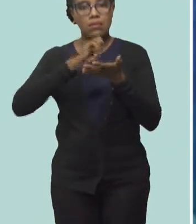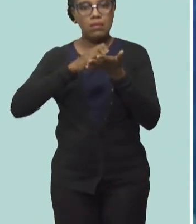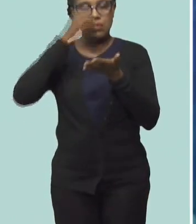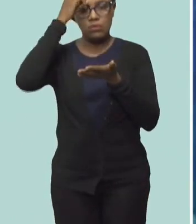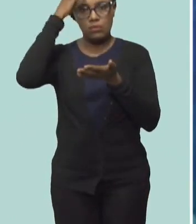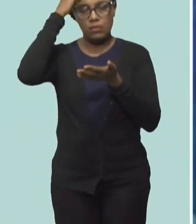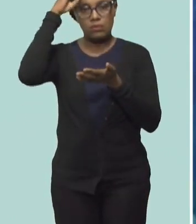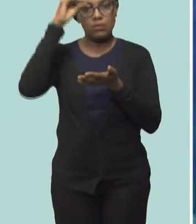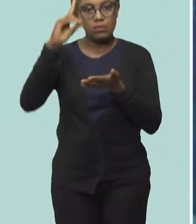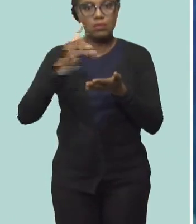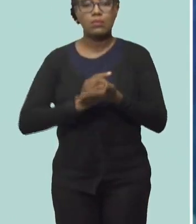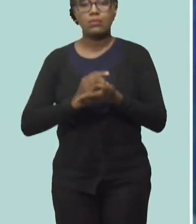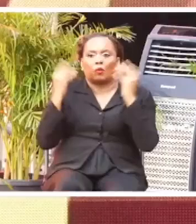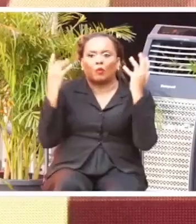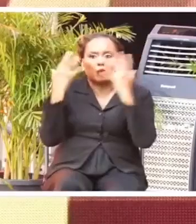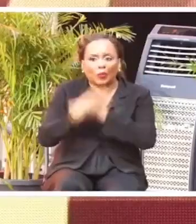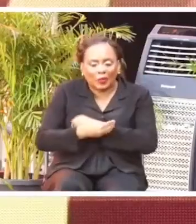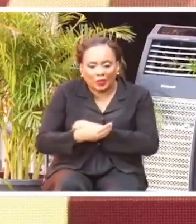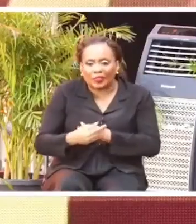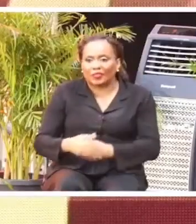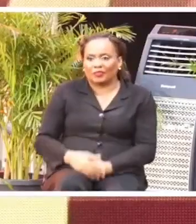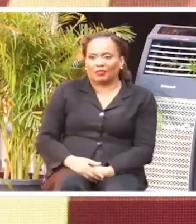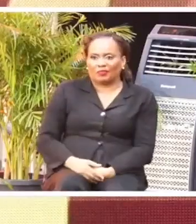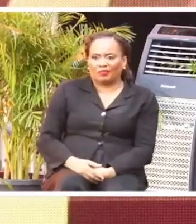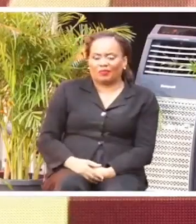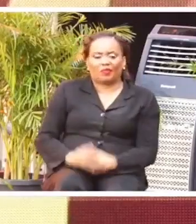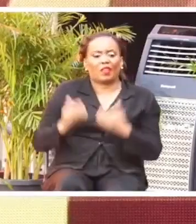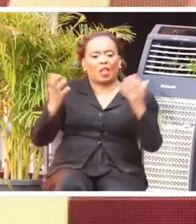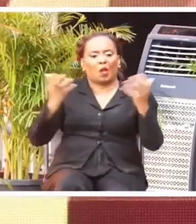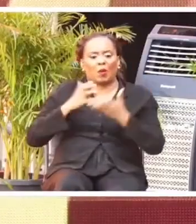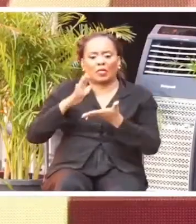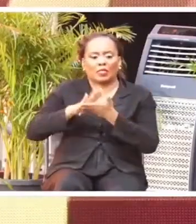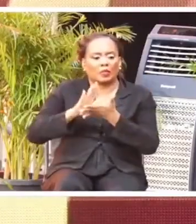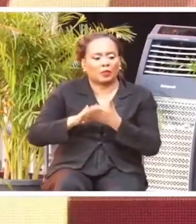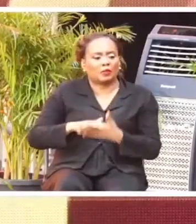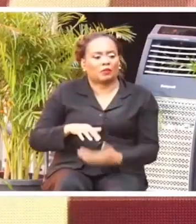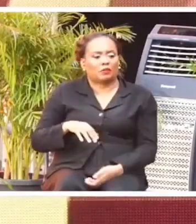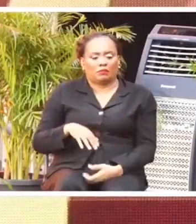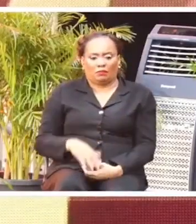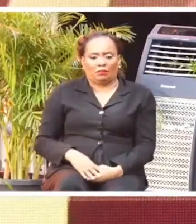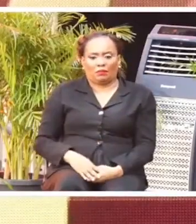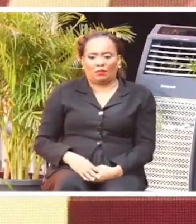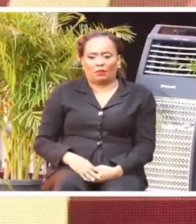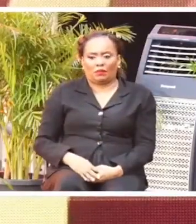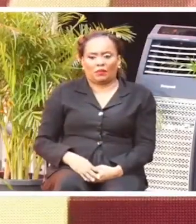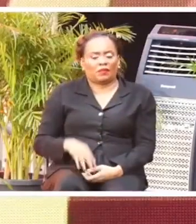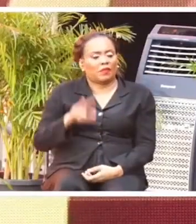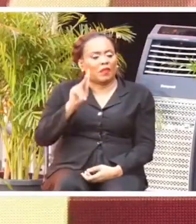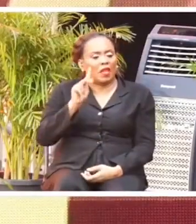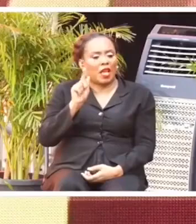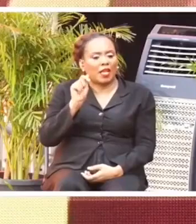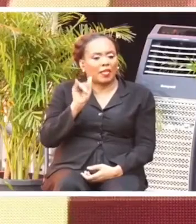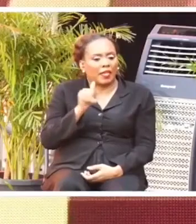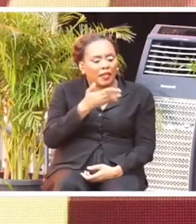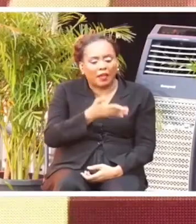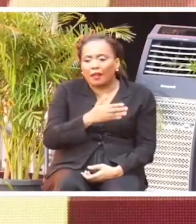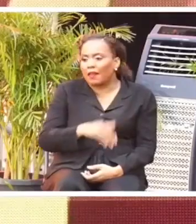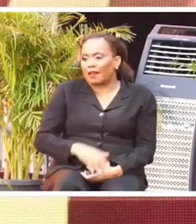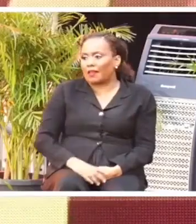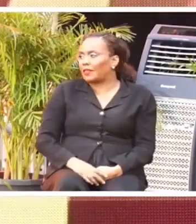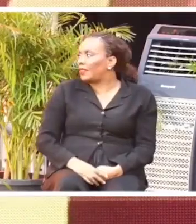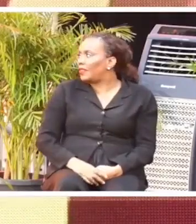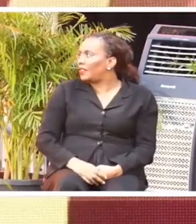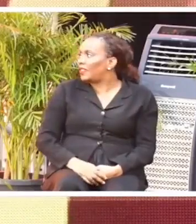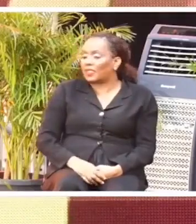are transformed. I want our schools beautified. I ain't talking about it no more. And